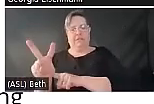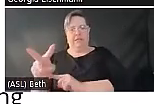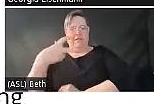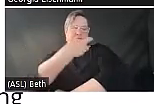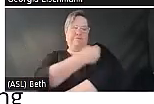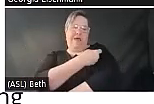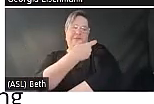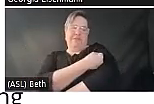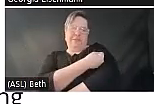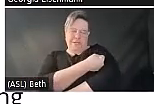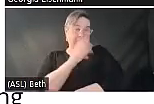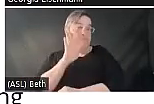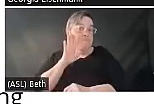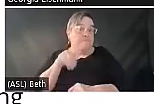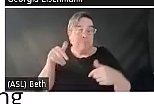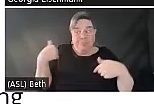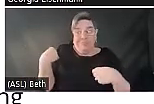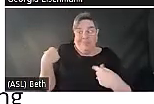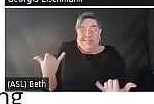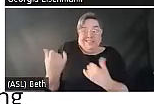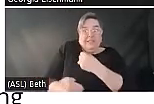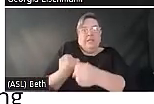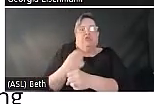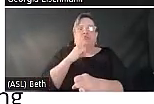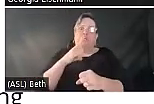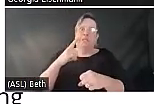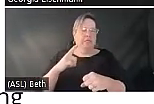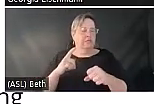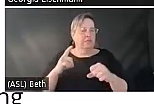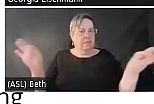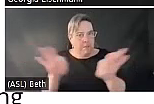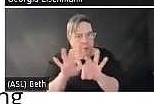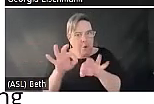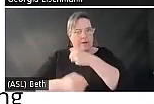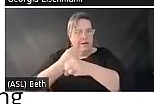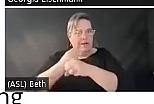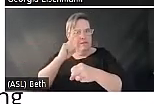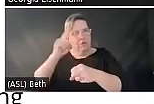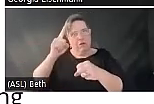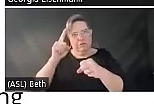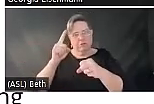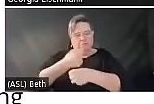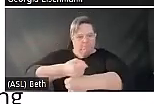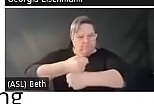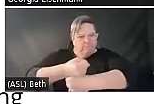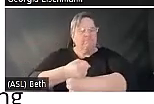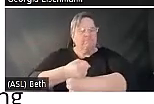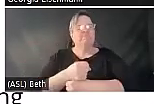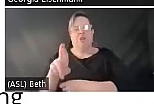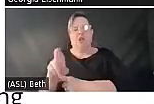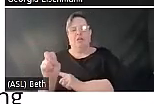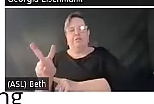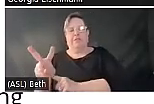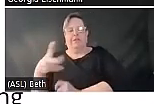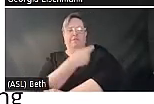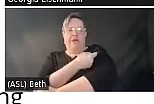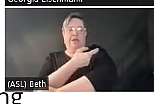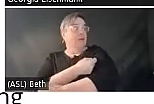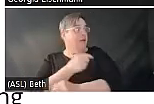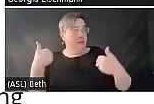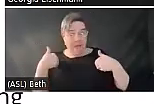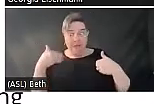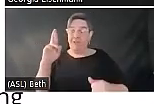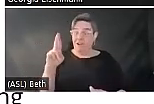year in the development of RSV vaccines. So for a long time, RSV has been around, and there has not been an effective